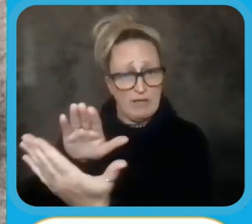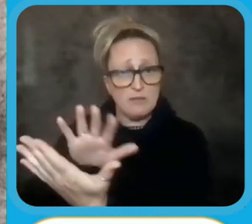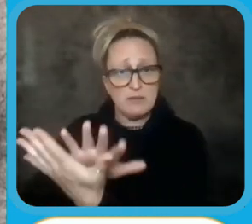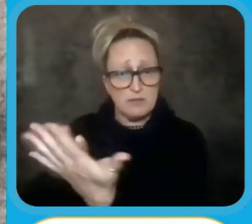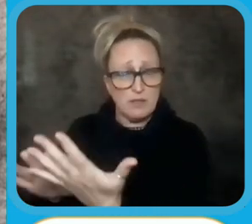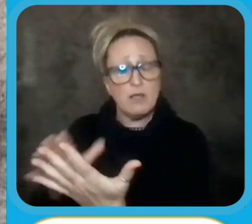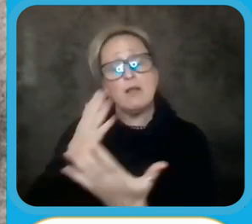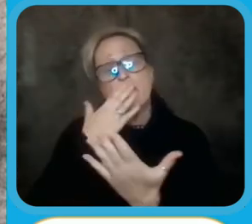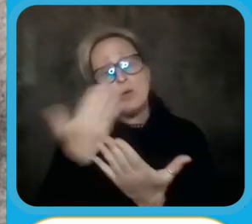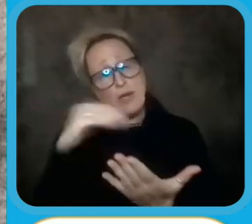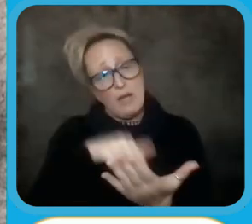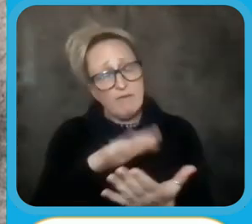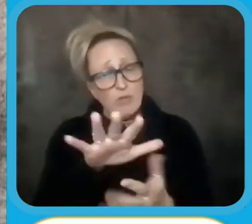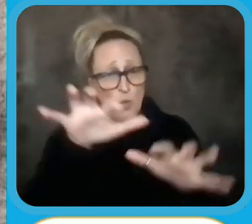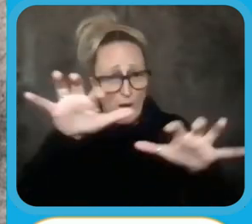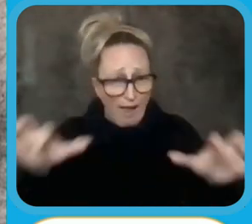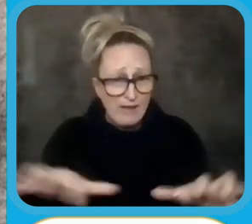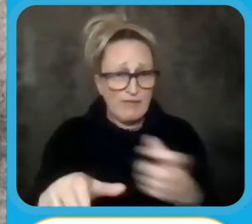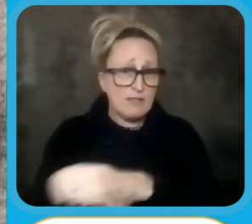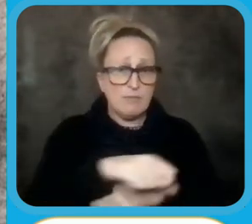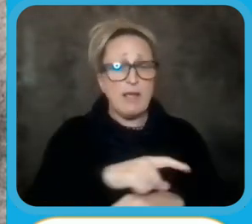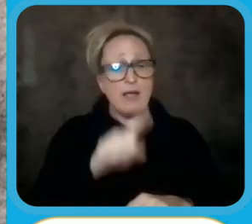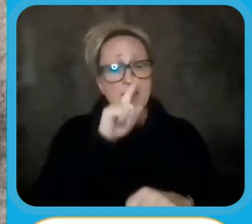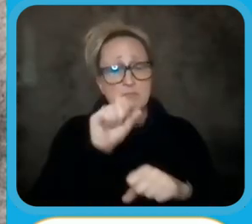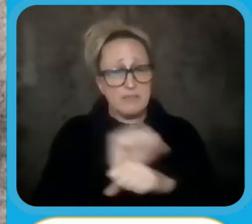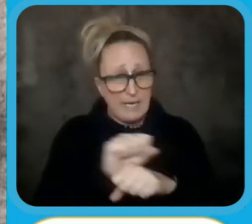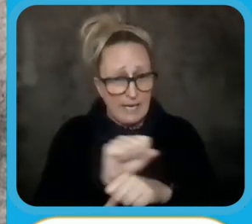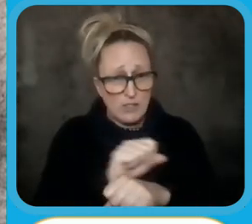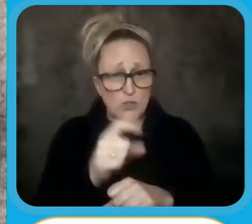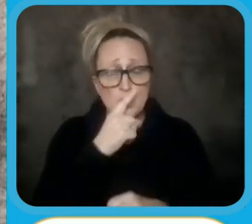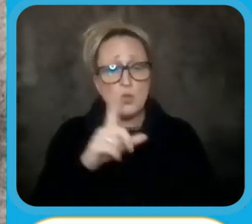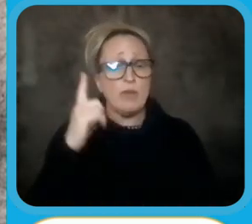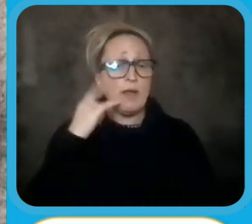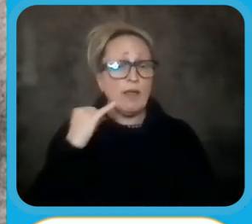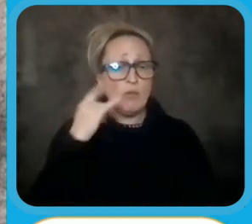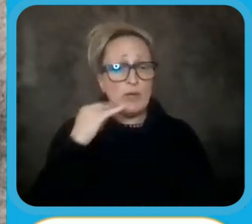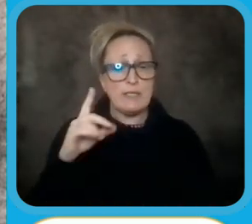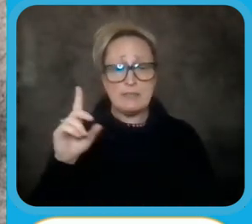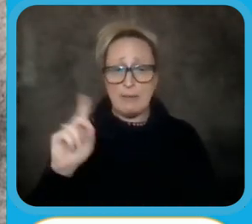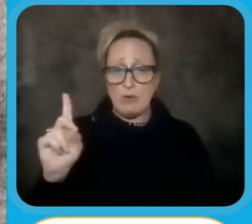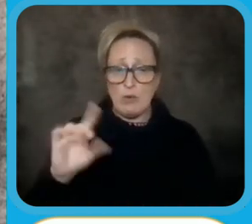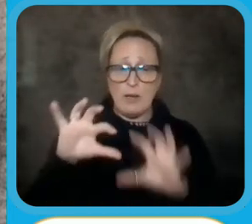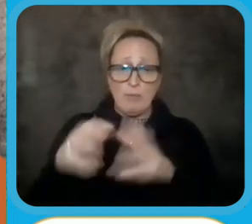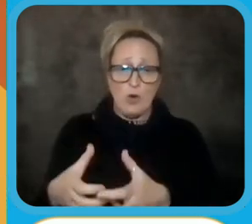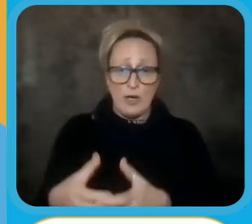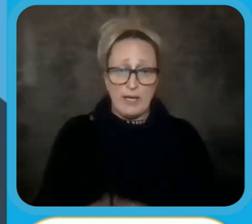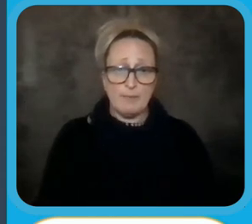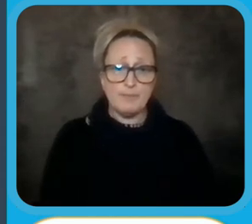Thanks again for your activism and dedication to the California Democratic Party.